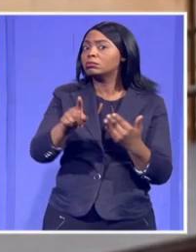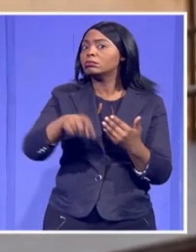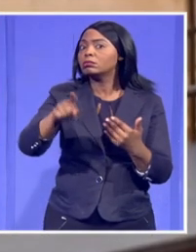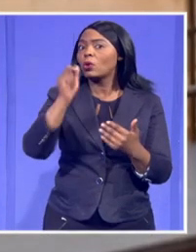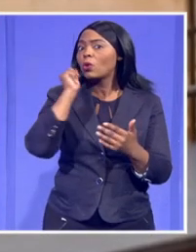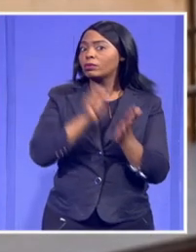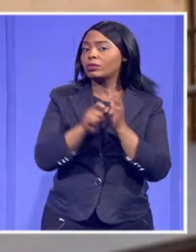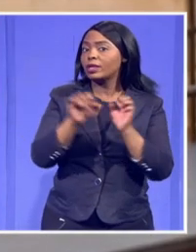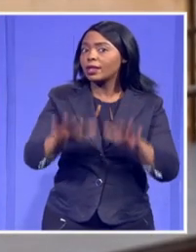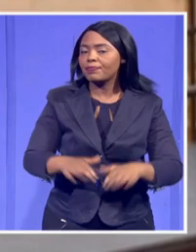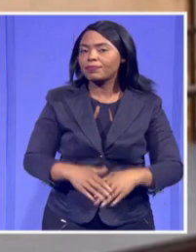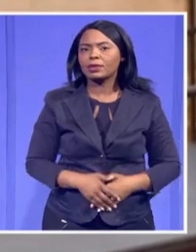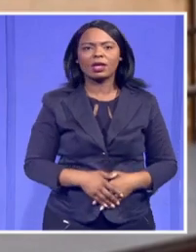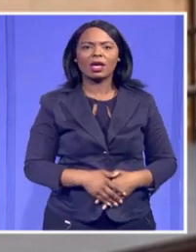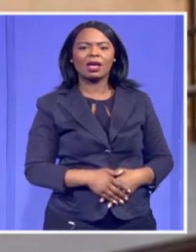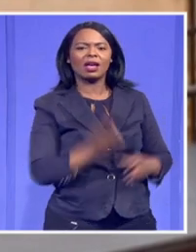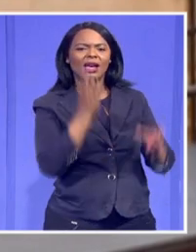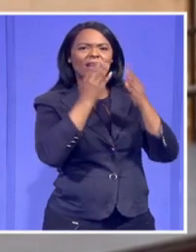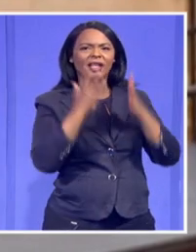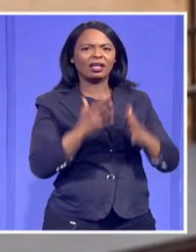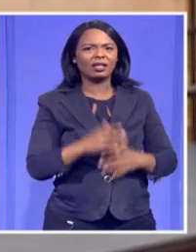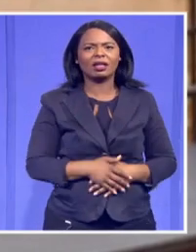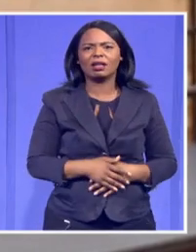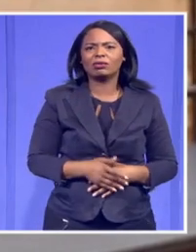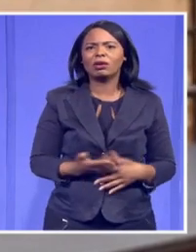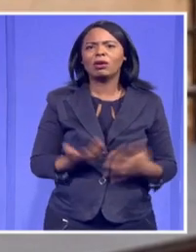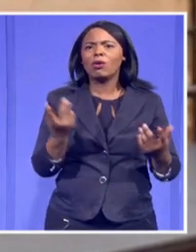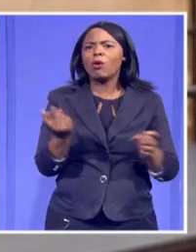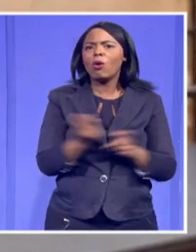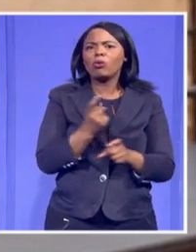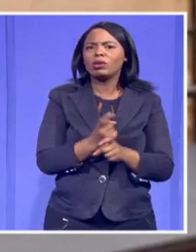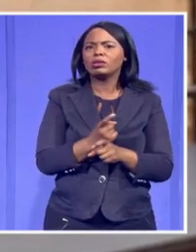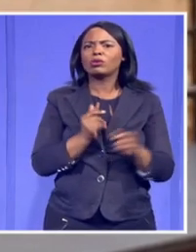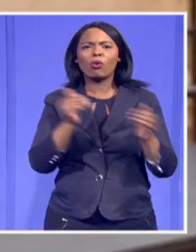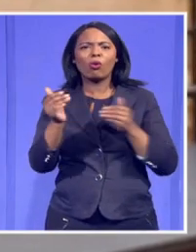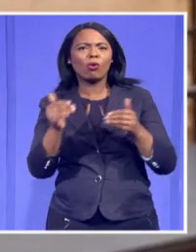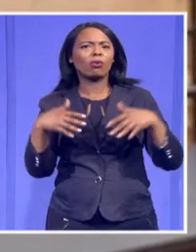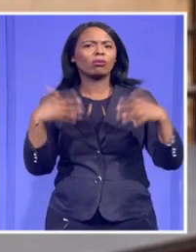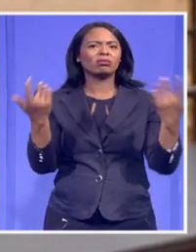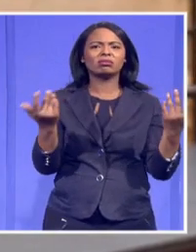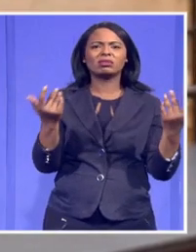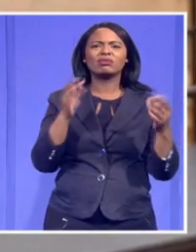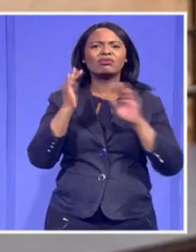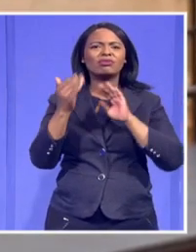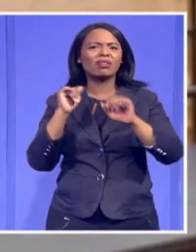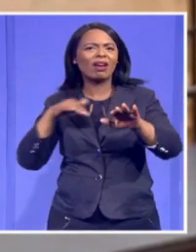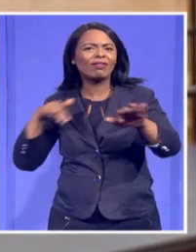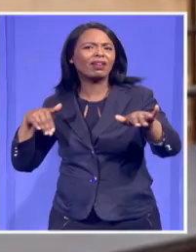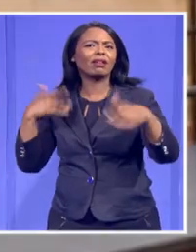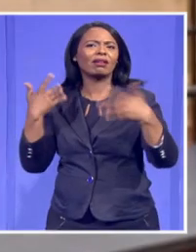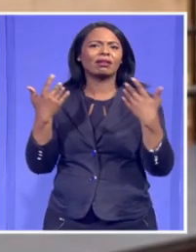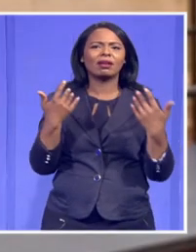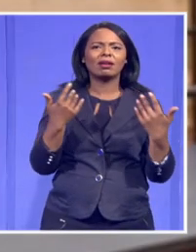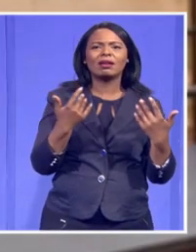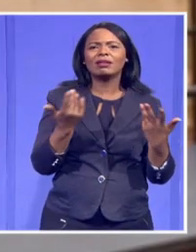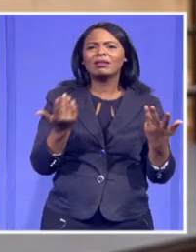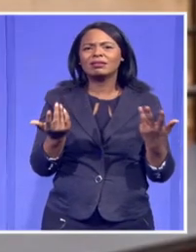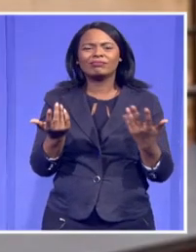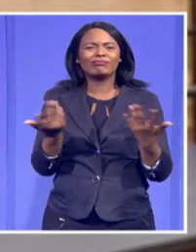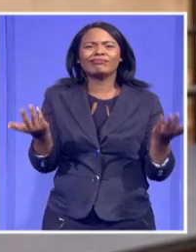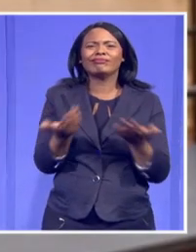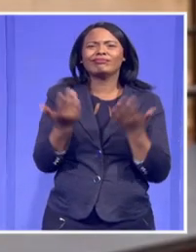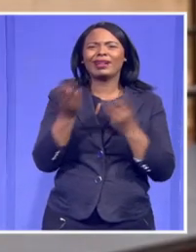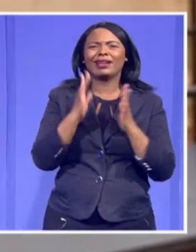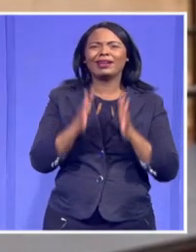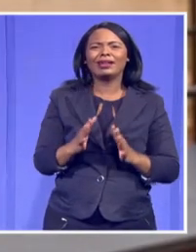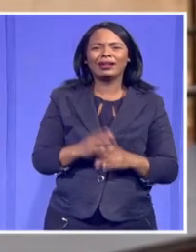challenge? No, but learners are not an exception. So everybody coped. Traffic coped. We coped. So they wake up, there's no light. So which means